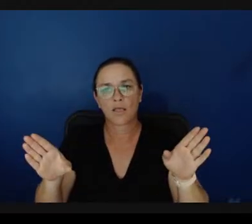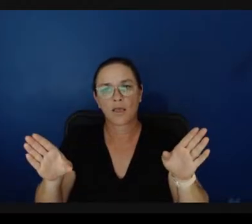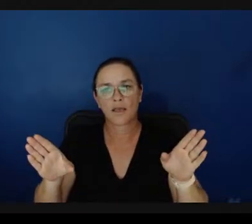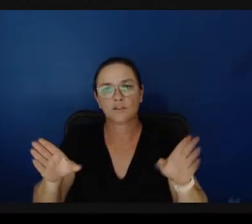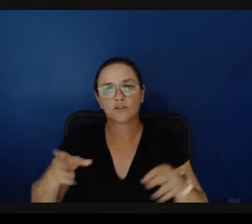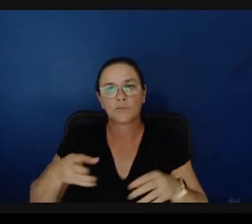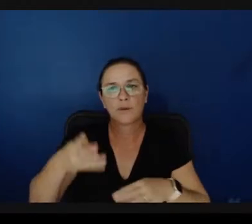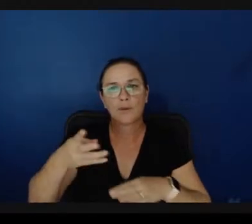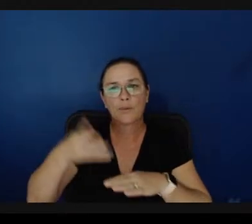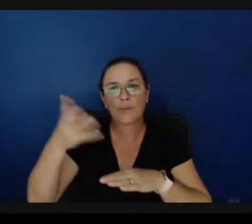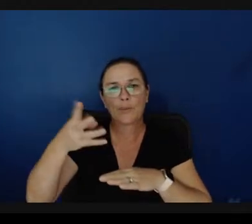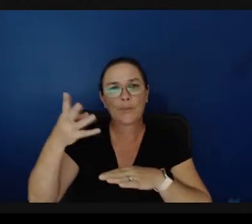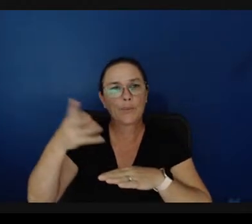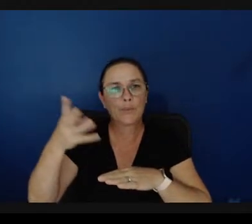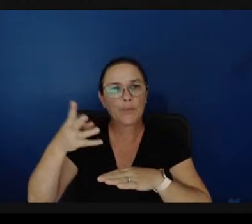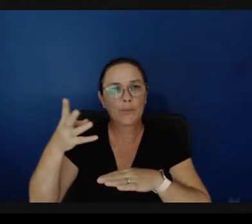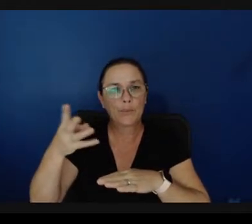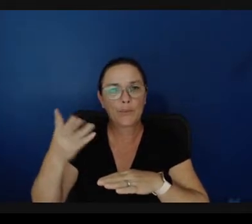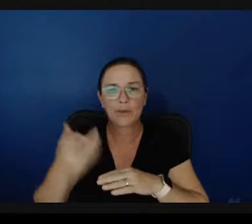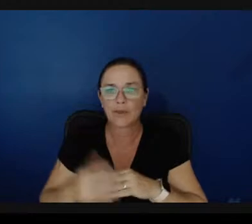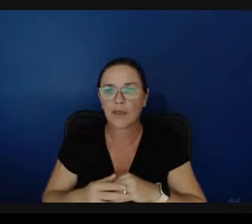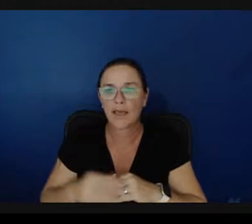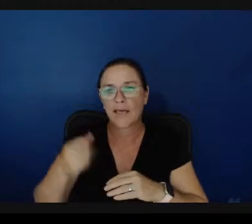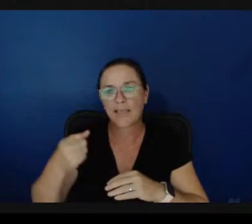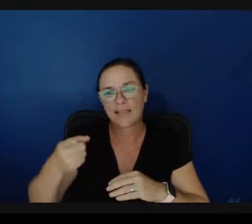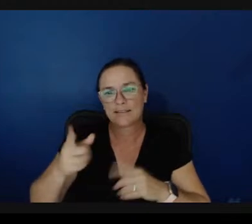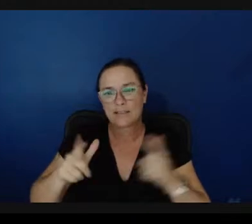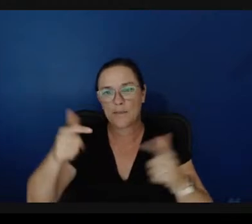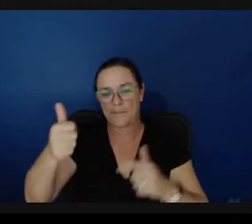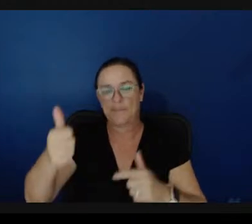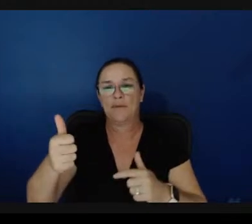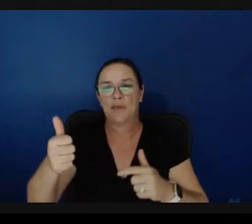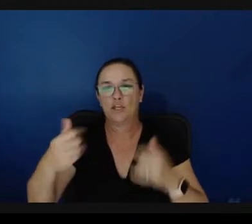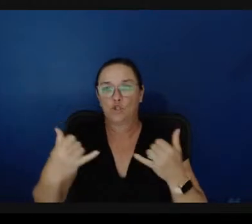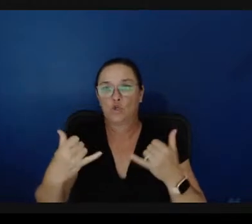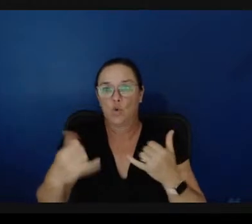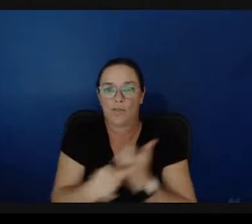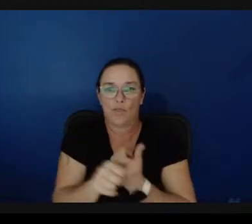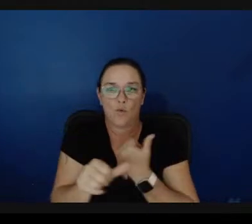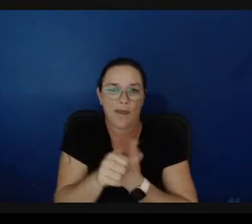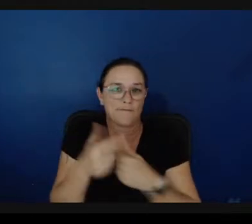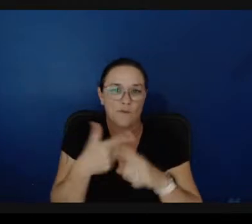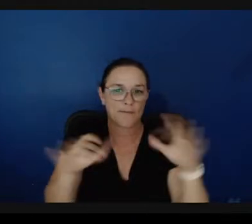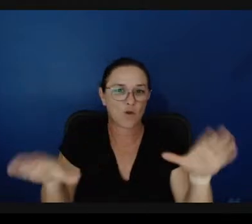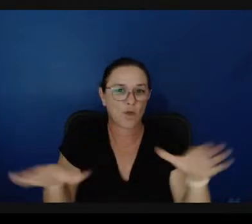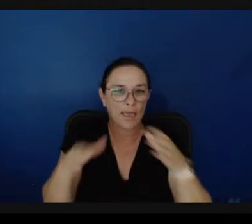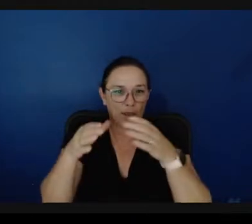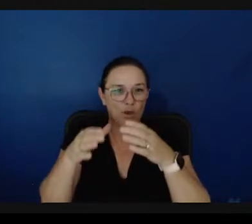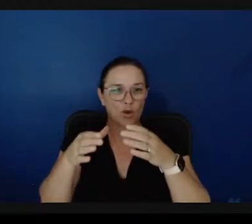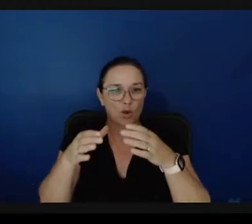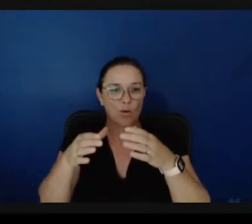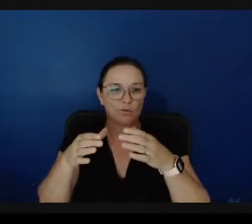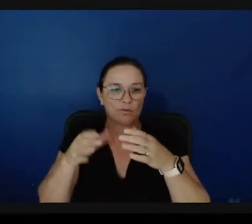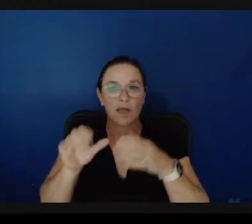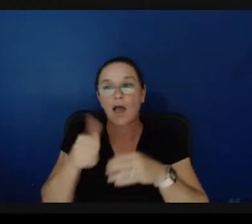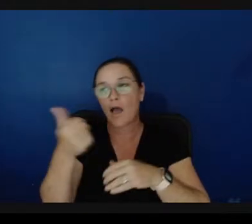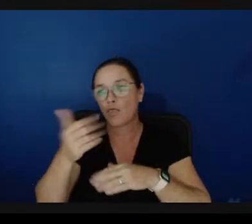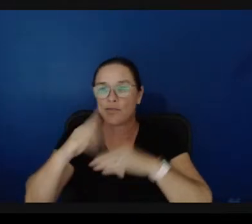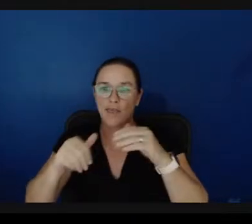area. And this gas is actually the biggest current threat we have from the volcano, apart from the potential for earthquakes